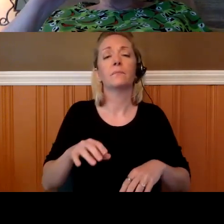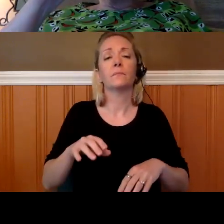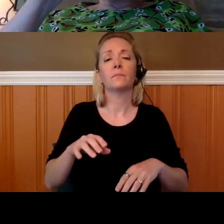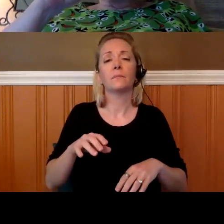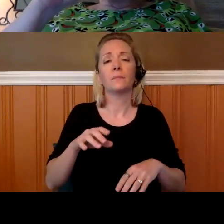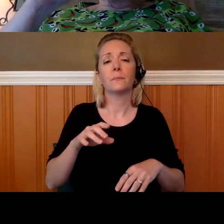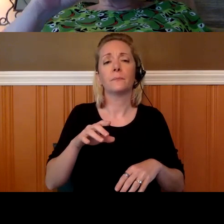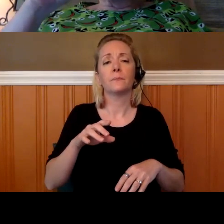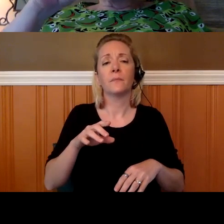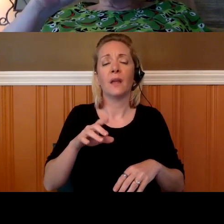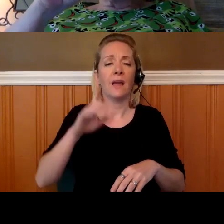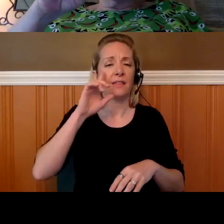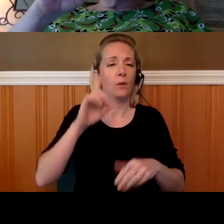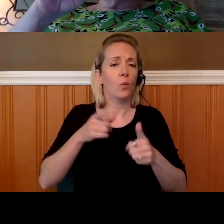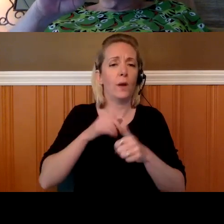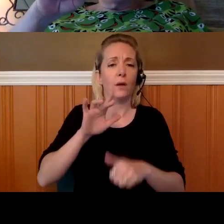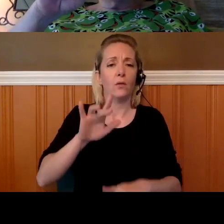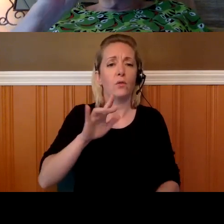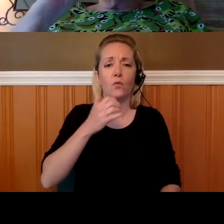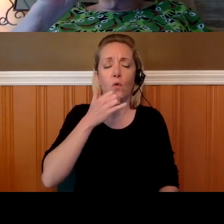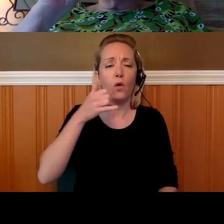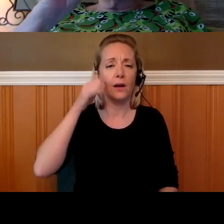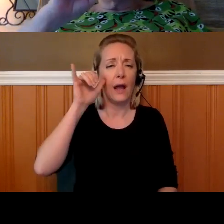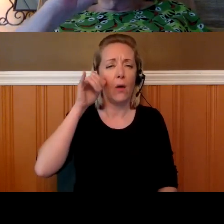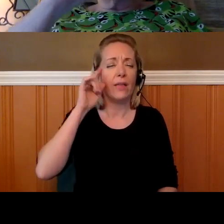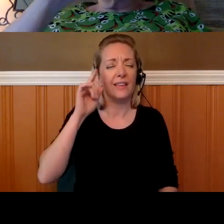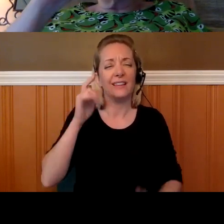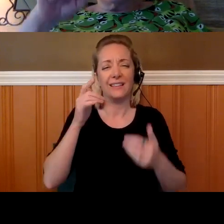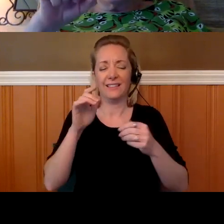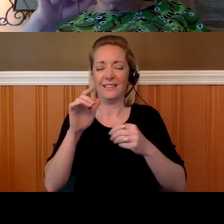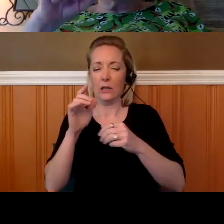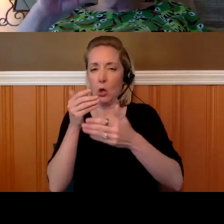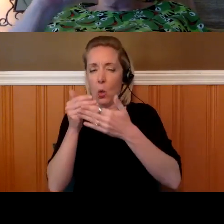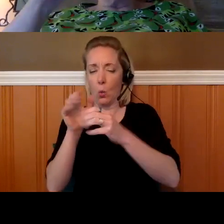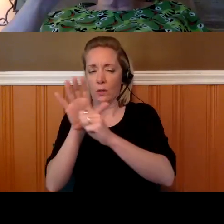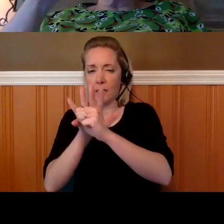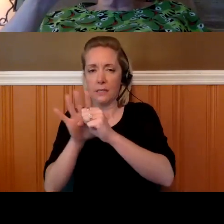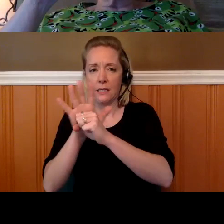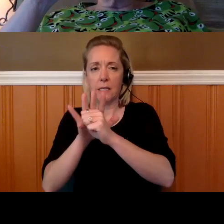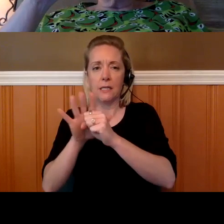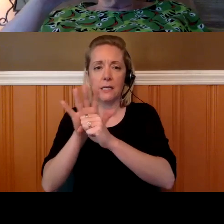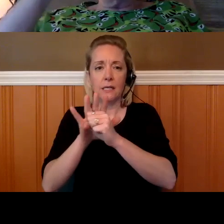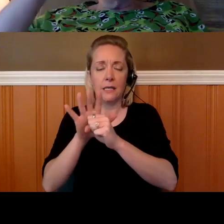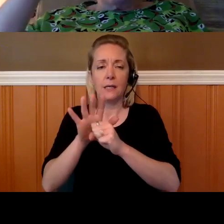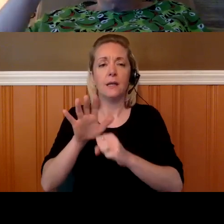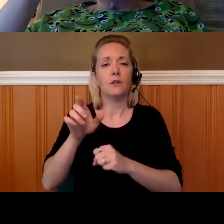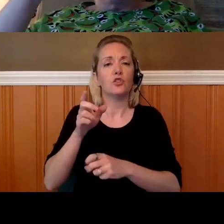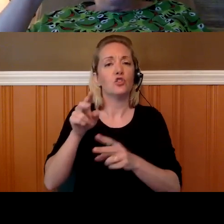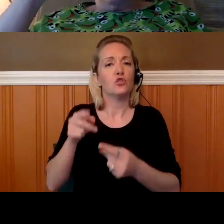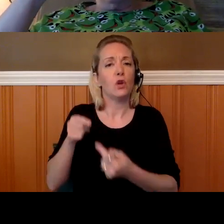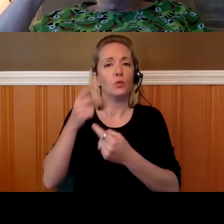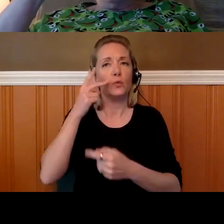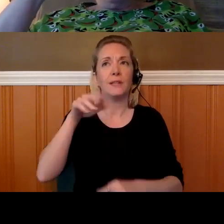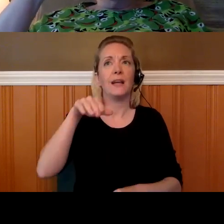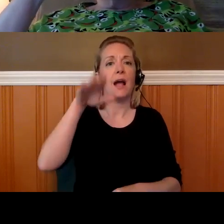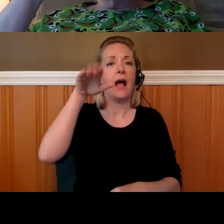didn't get cow correct, she was in the vicinity. And when the higher ups are harder, and sometimes